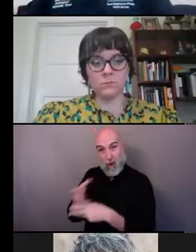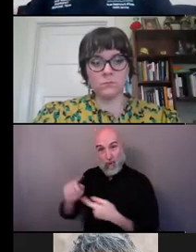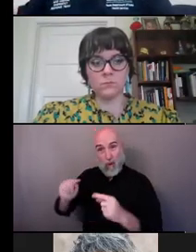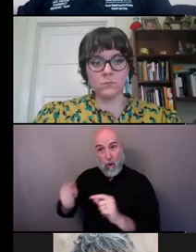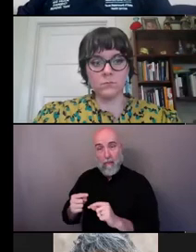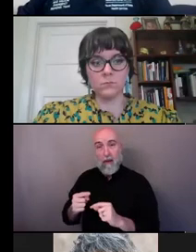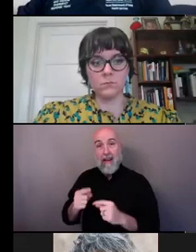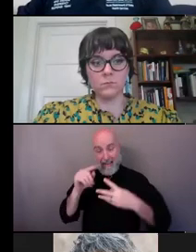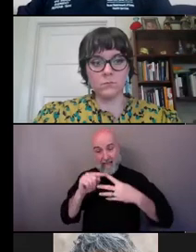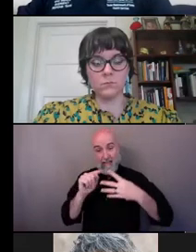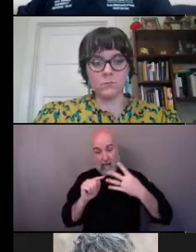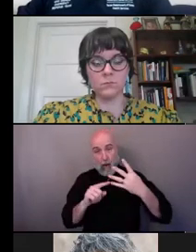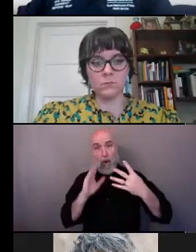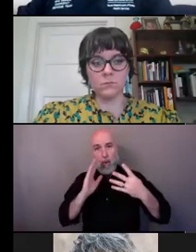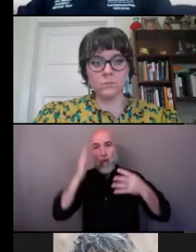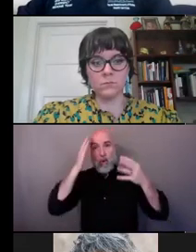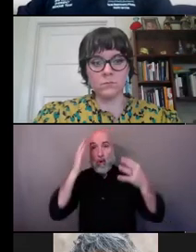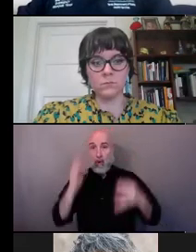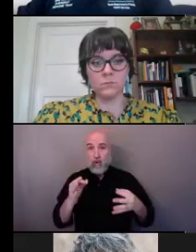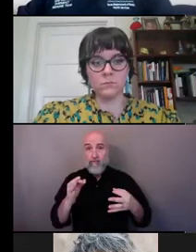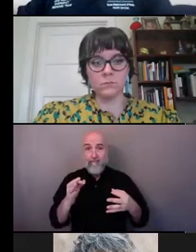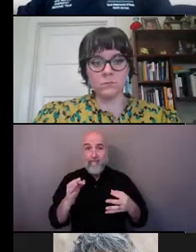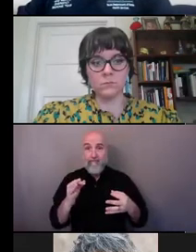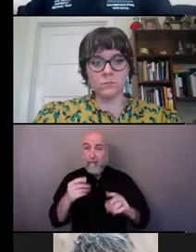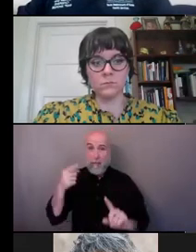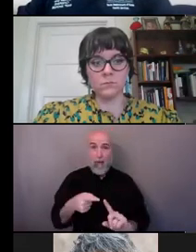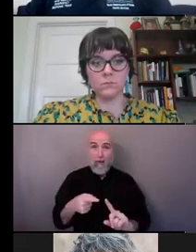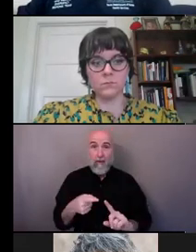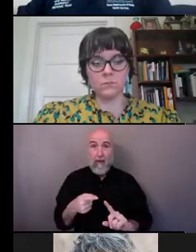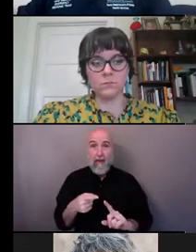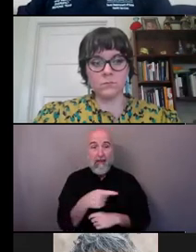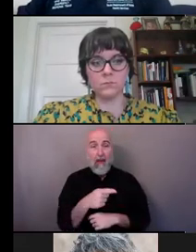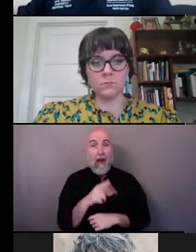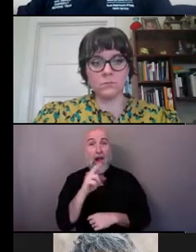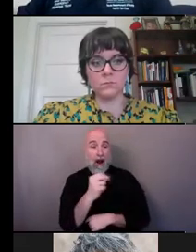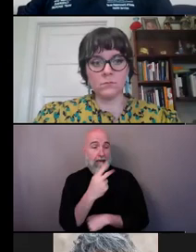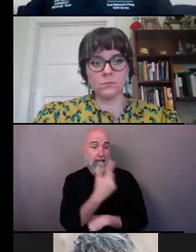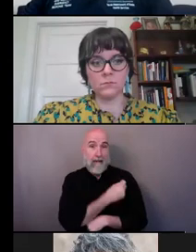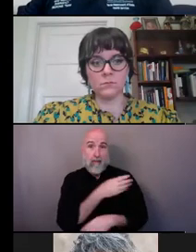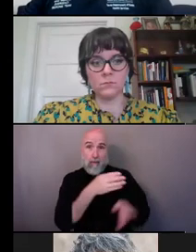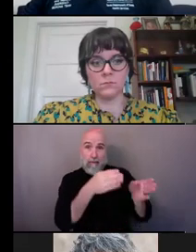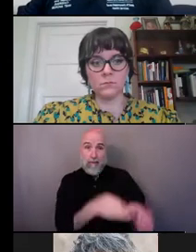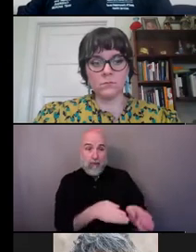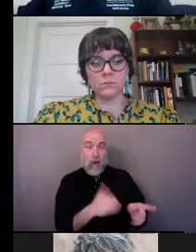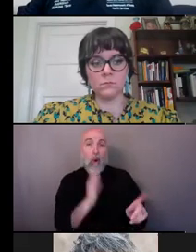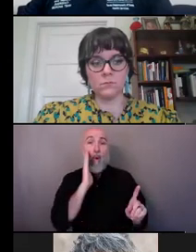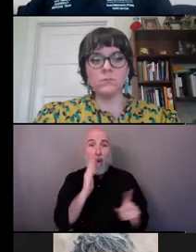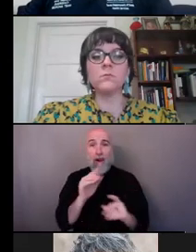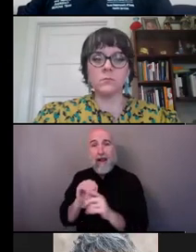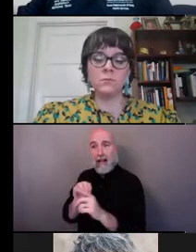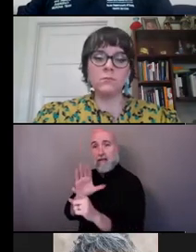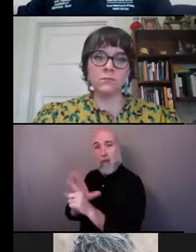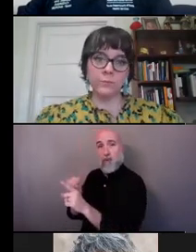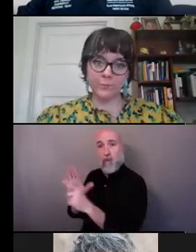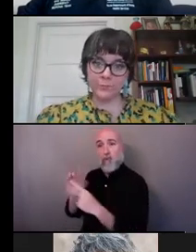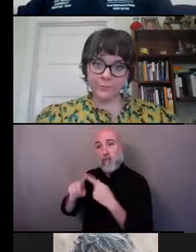include a determination, bottom line, that an unvaccinated individual will expose others to the virus